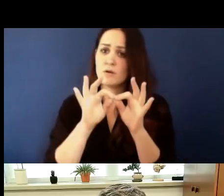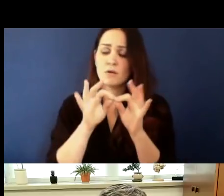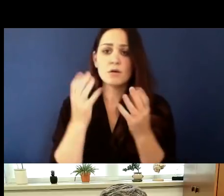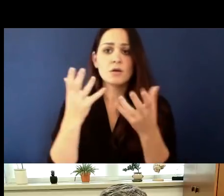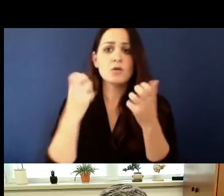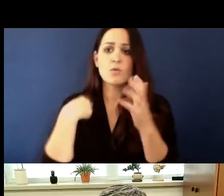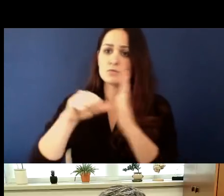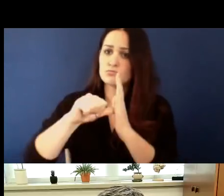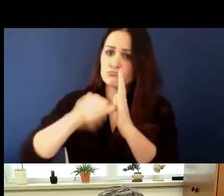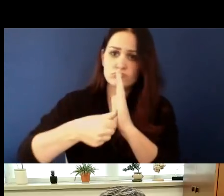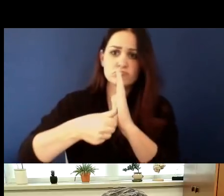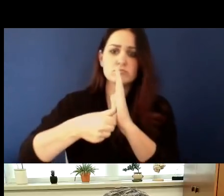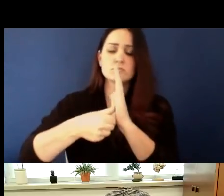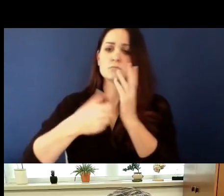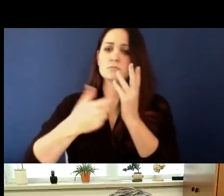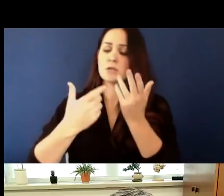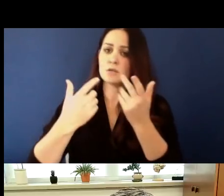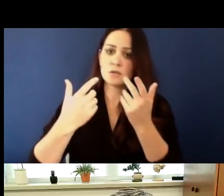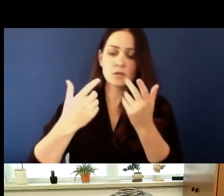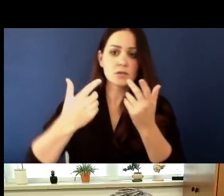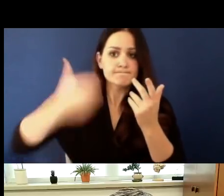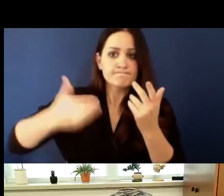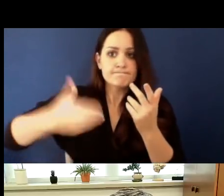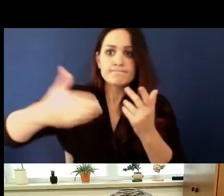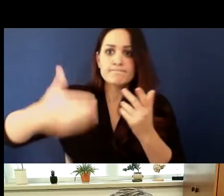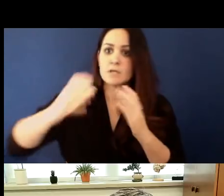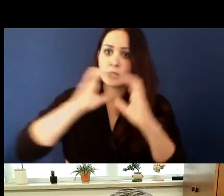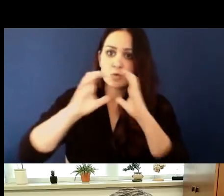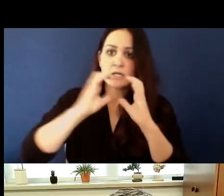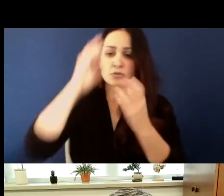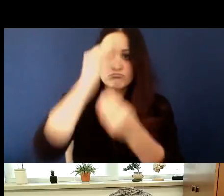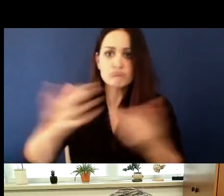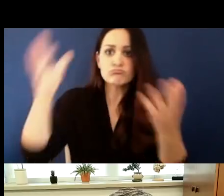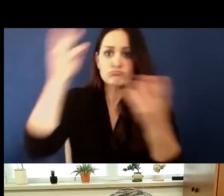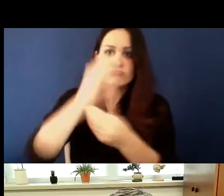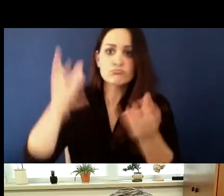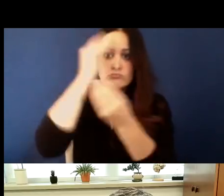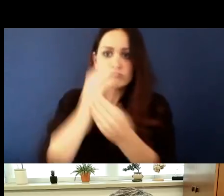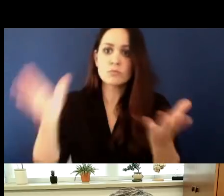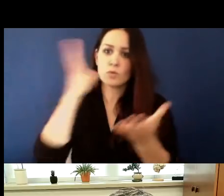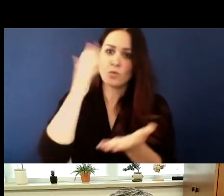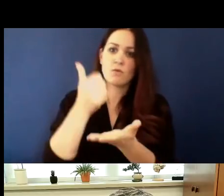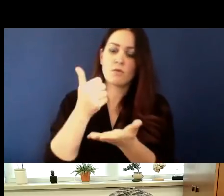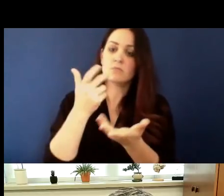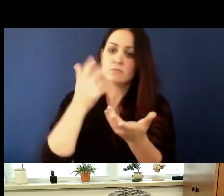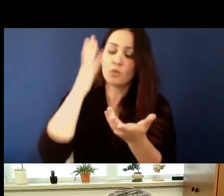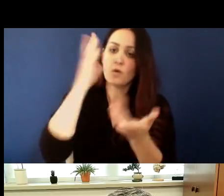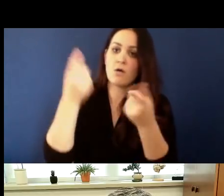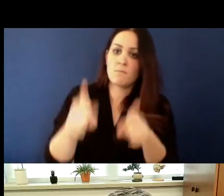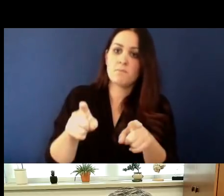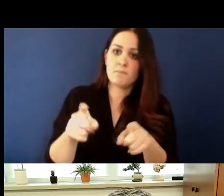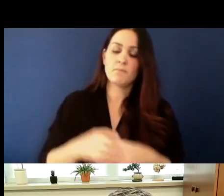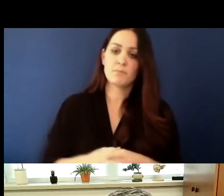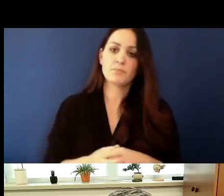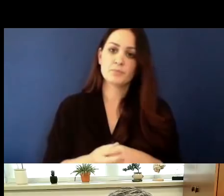some regular communications that are going to be consistent and system-wide with our communication strategy. And